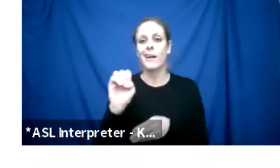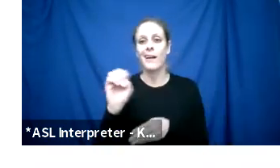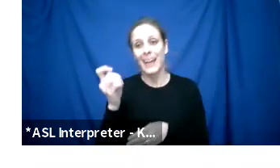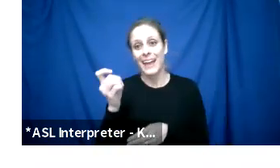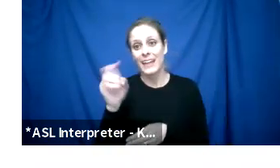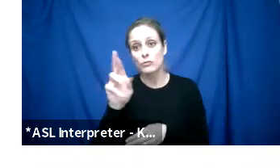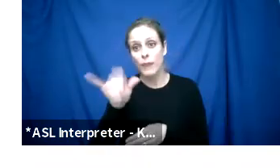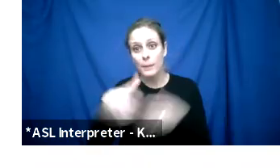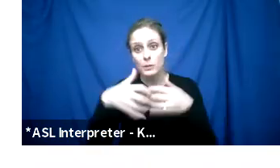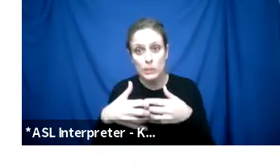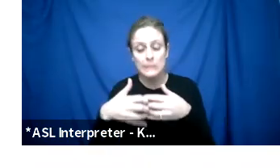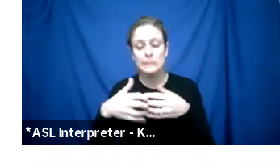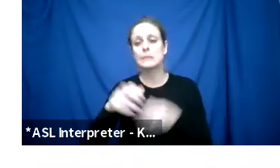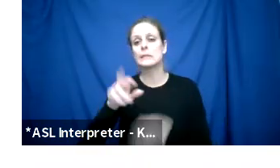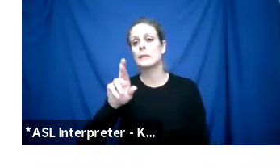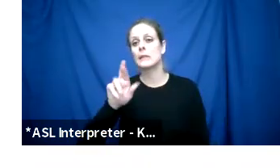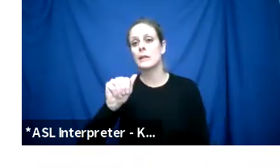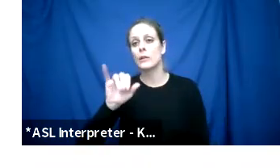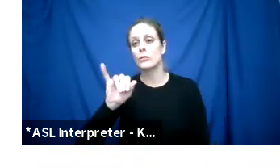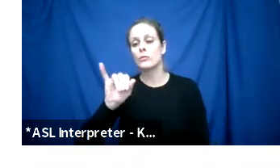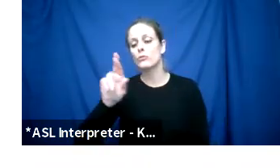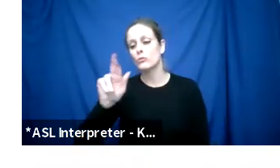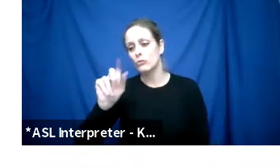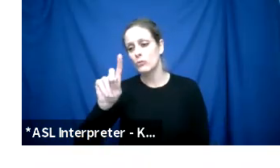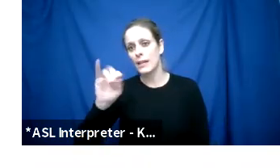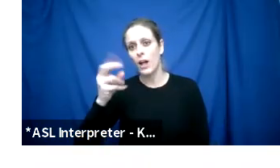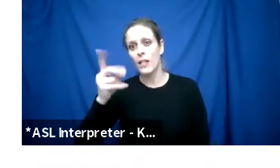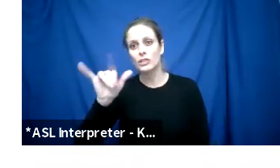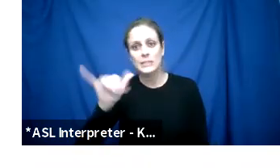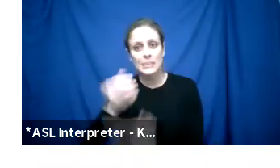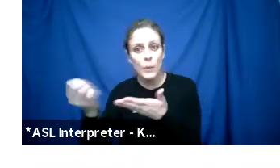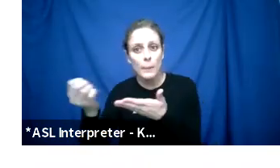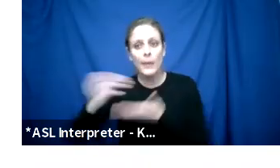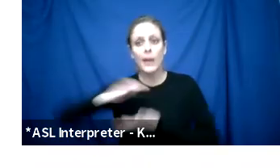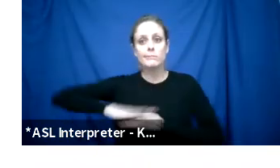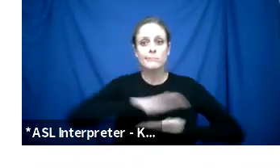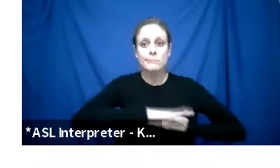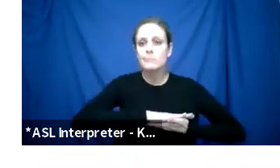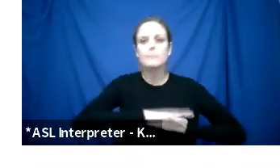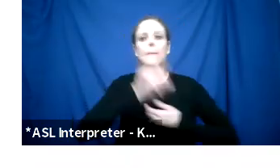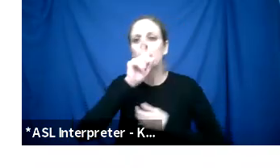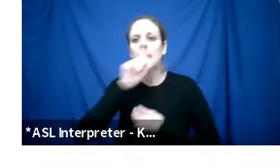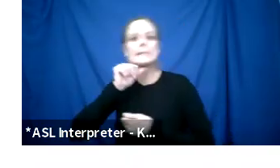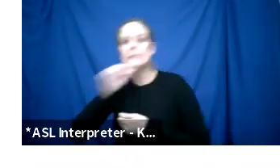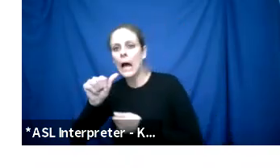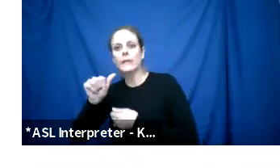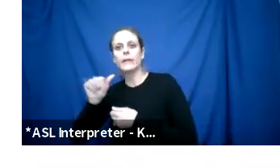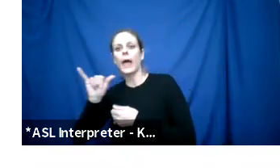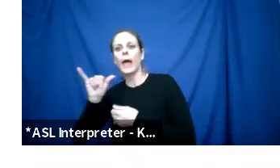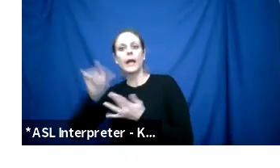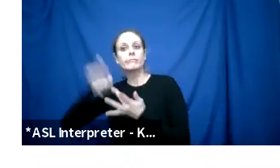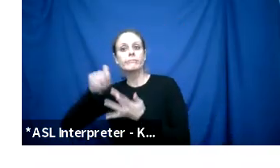and mammography equipment. It does not address like personal devices such as like a glucose